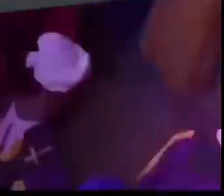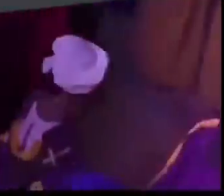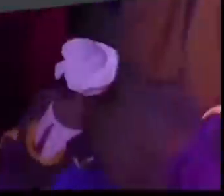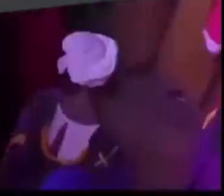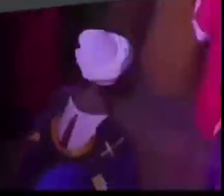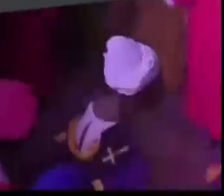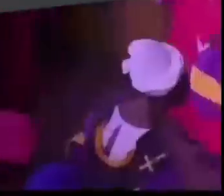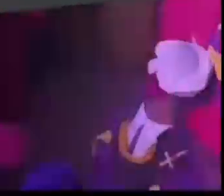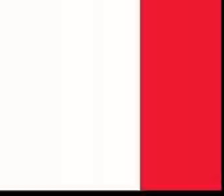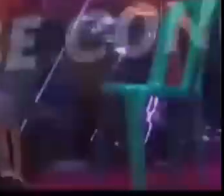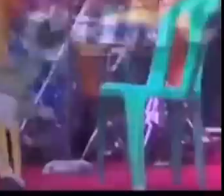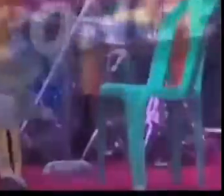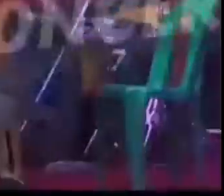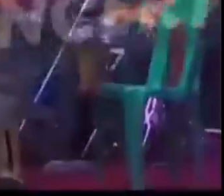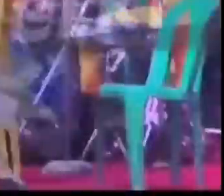Choir press concert.